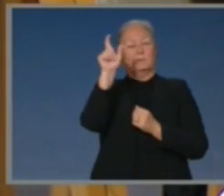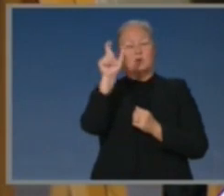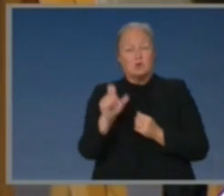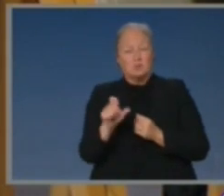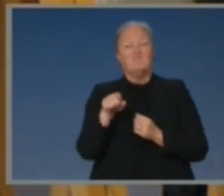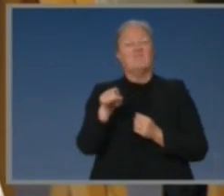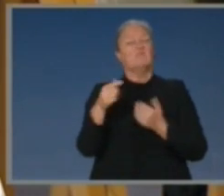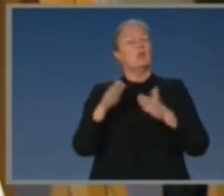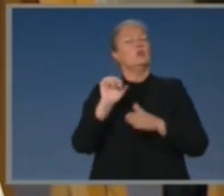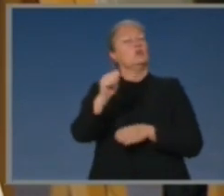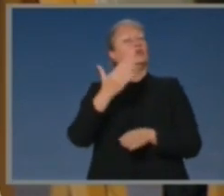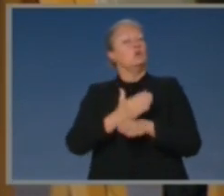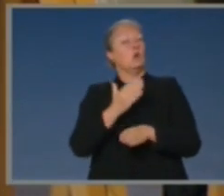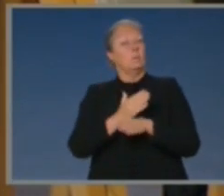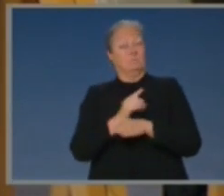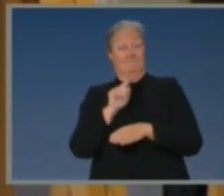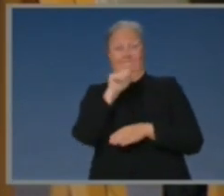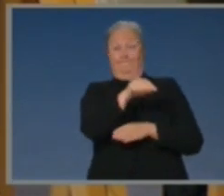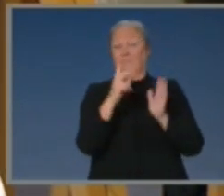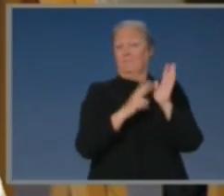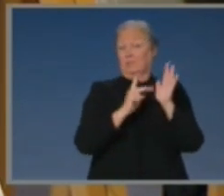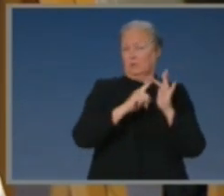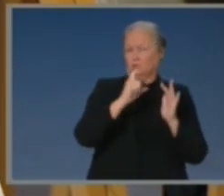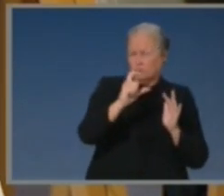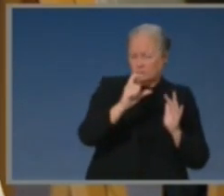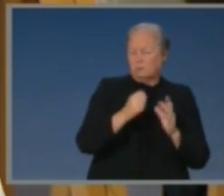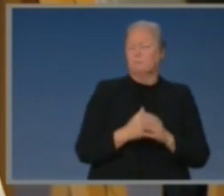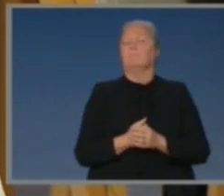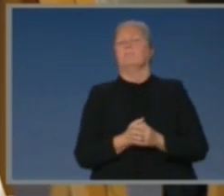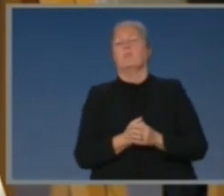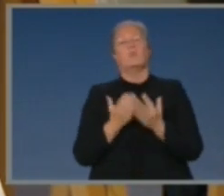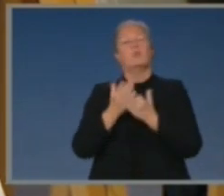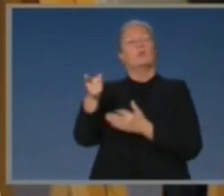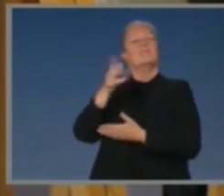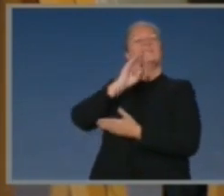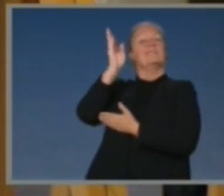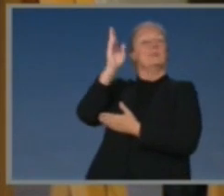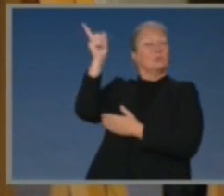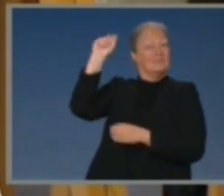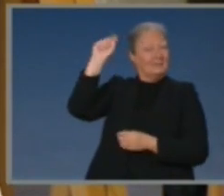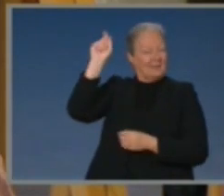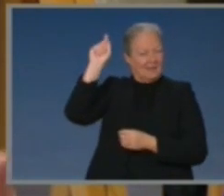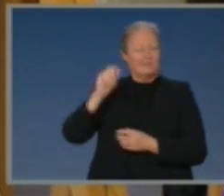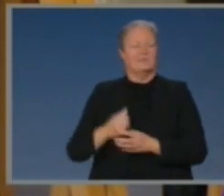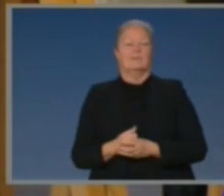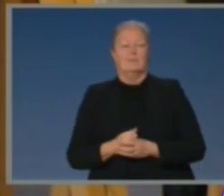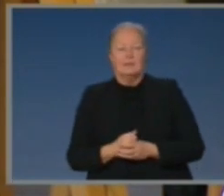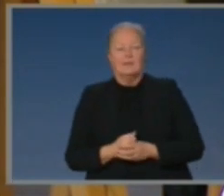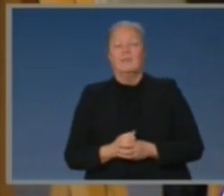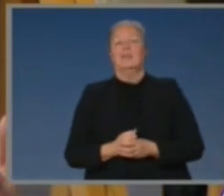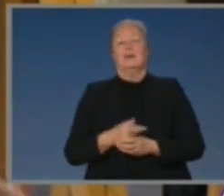job in Victoria, and there's clear frustration amongst some Victorians with the extent of the lockdown, the position on